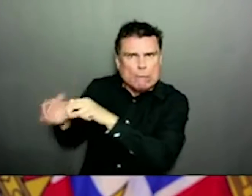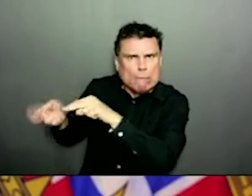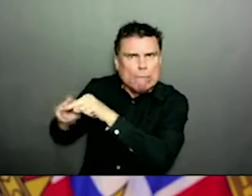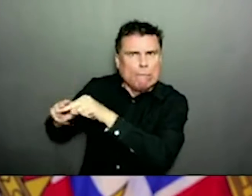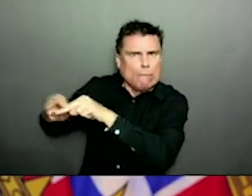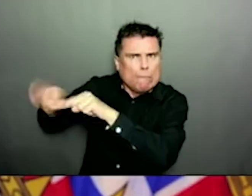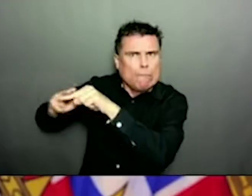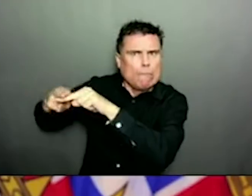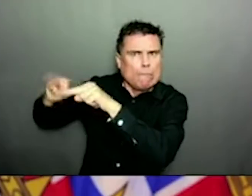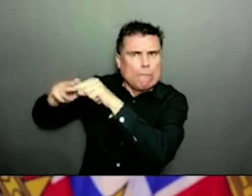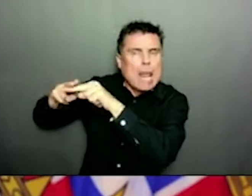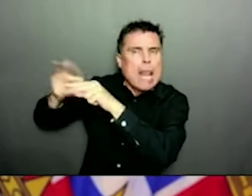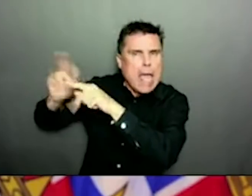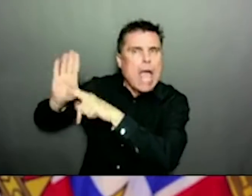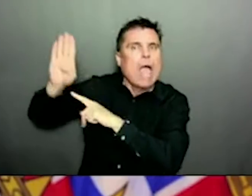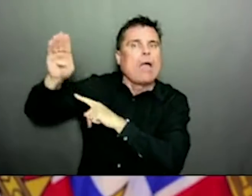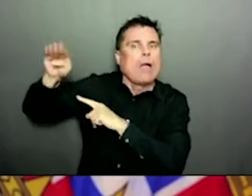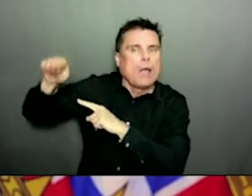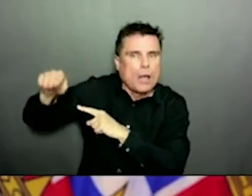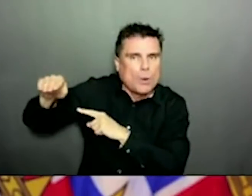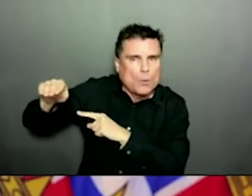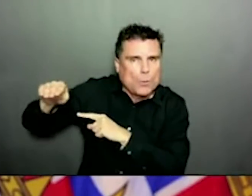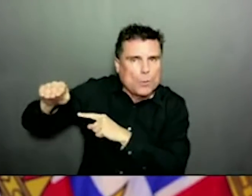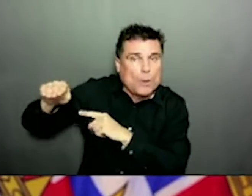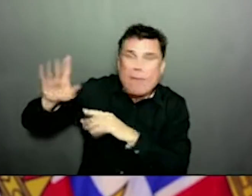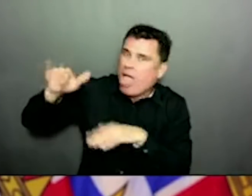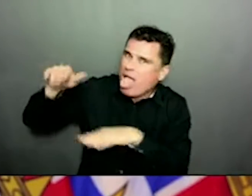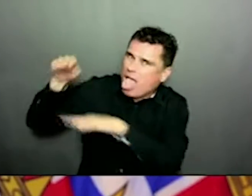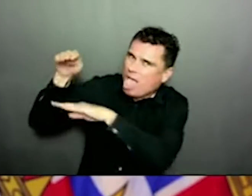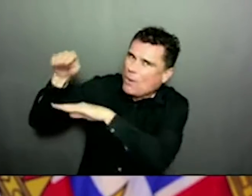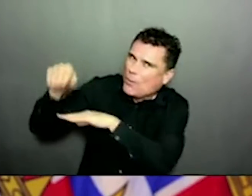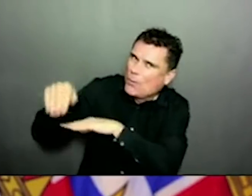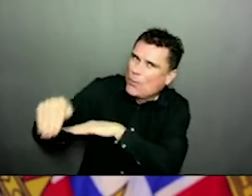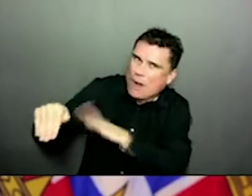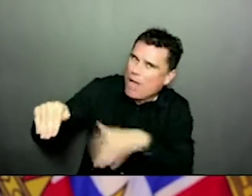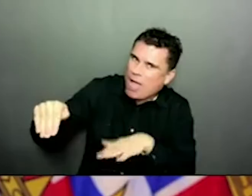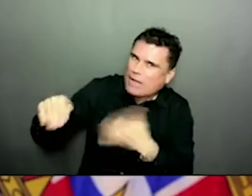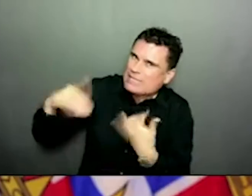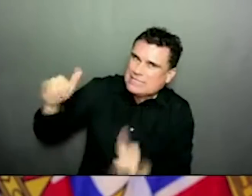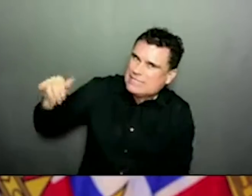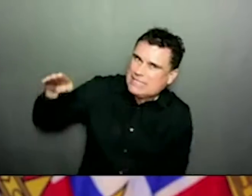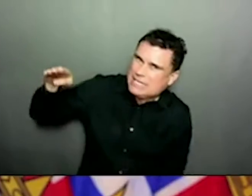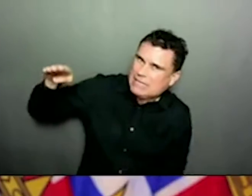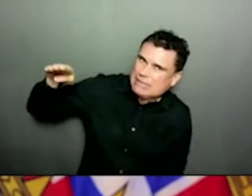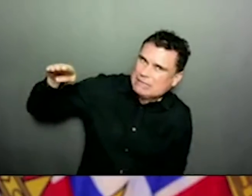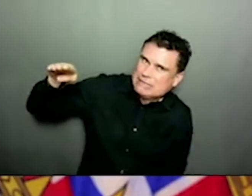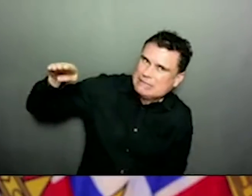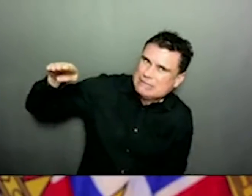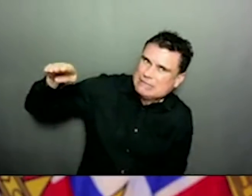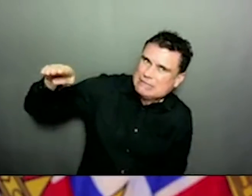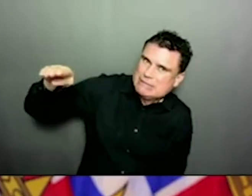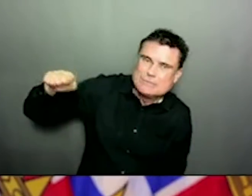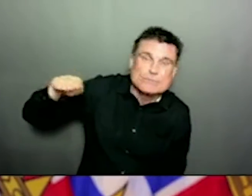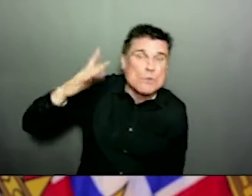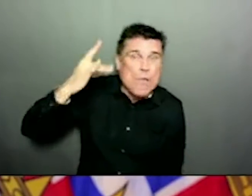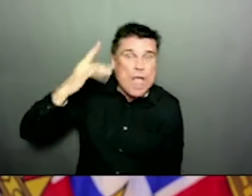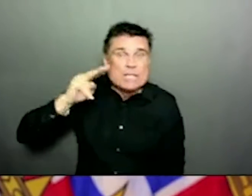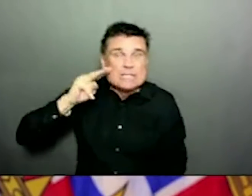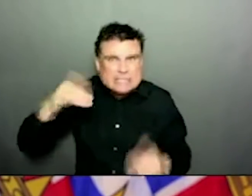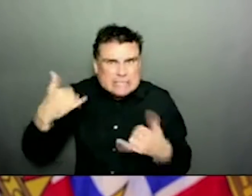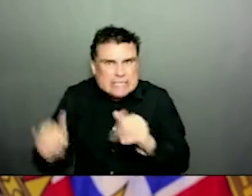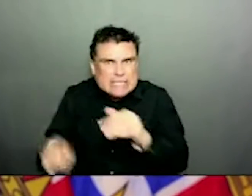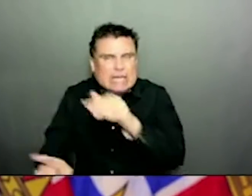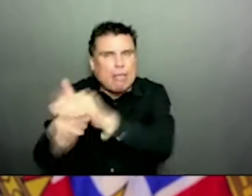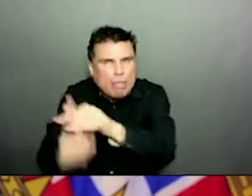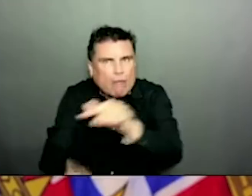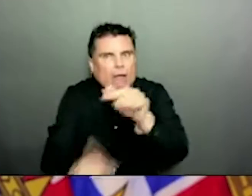that reflects in outbreaks in our long-term care. It reflects in workplaces. It reflects in cases that we see in